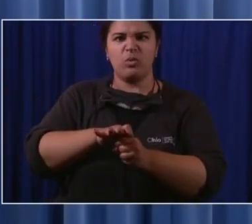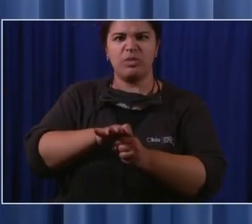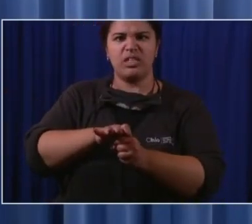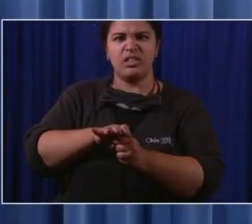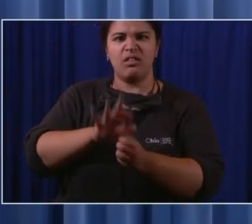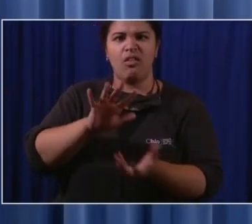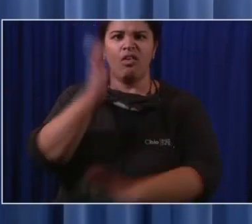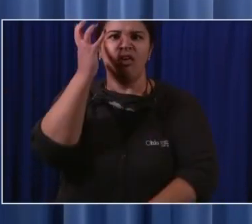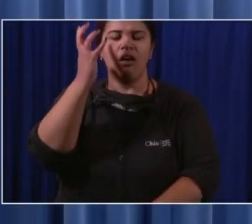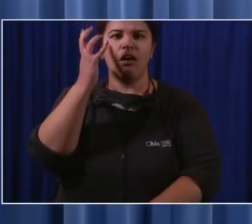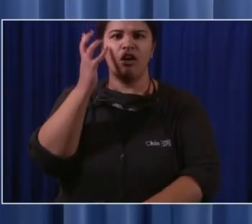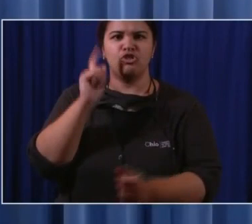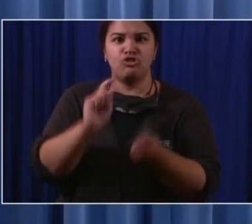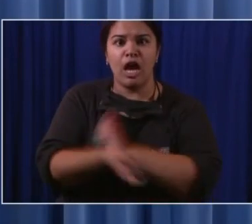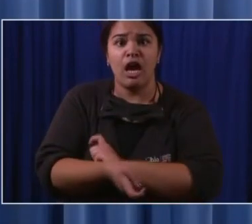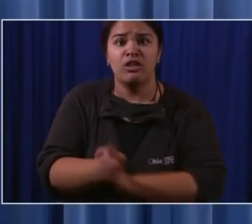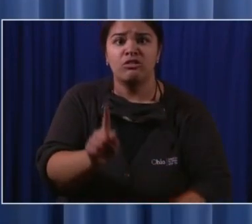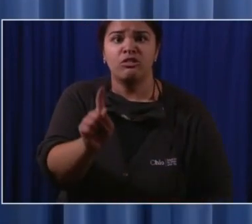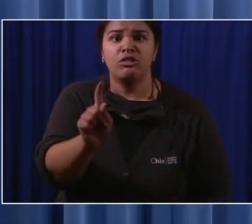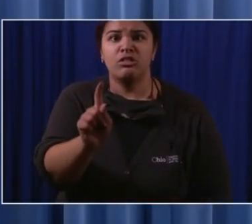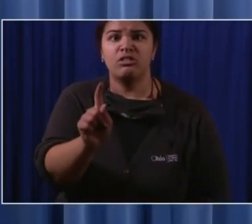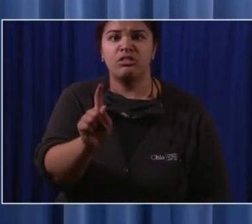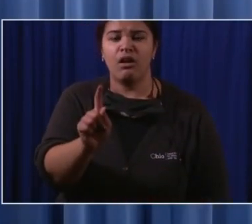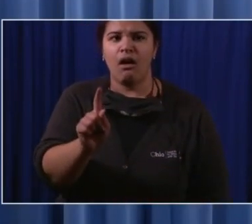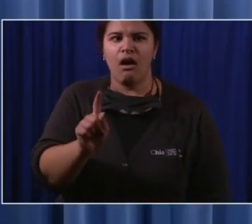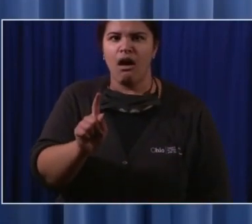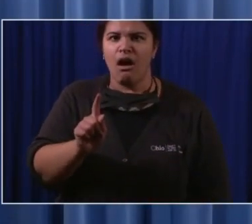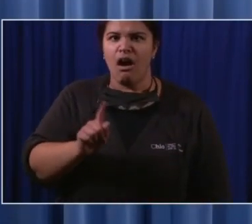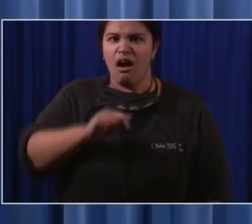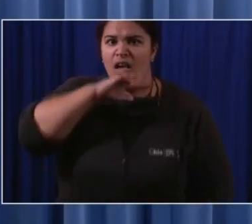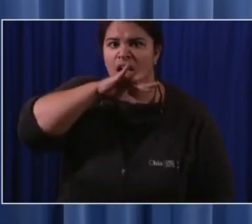We have a system that depends on